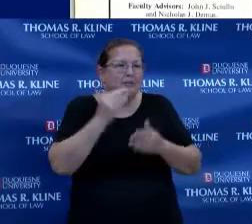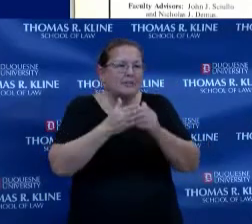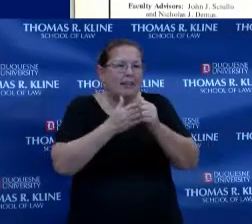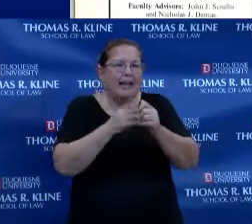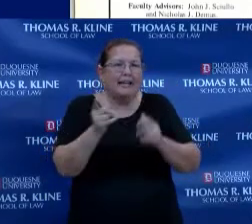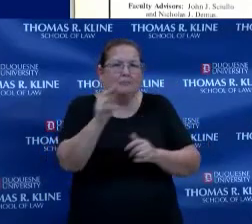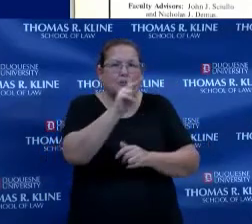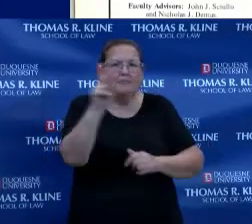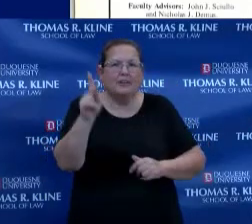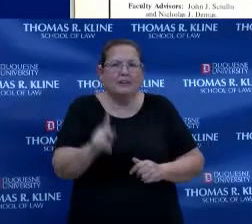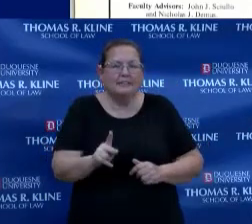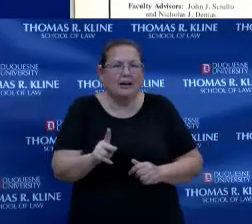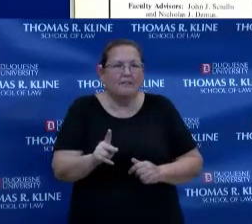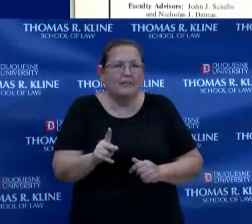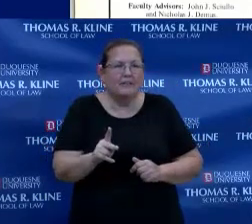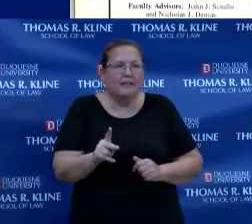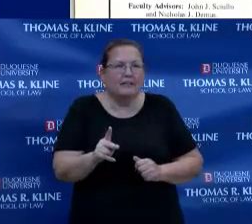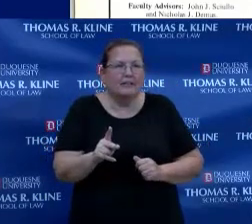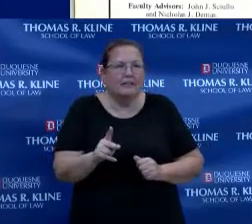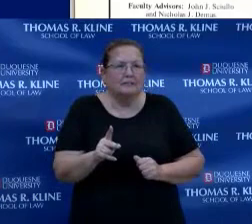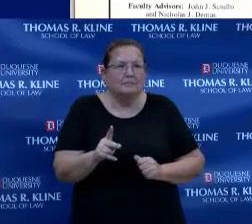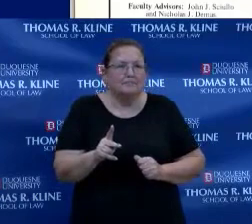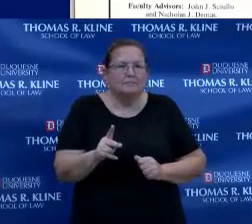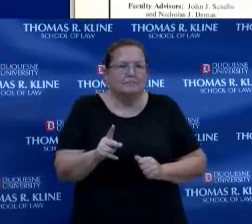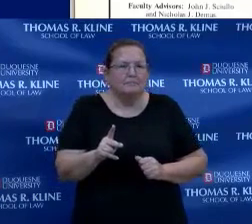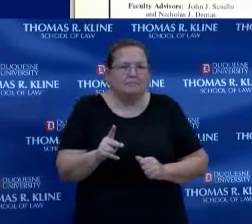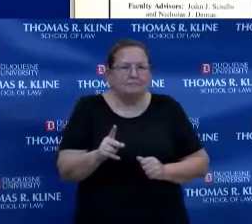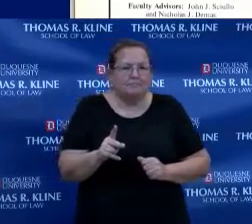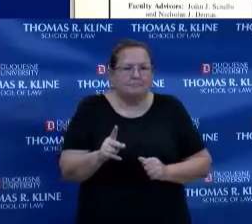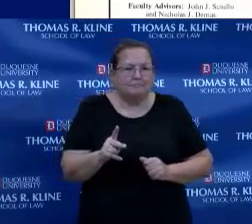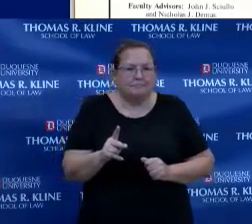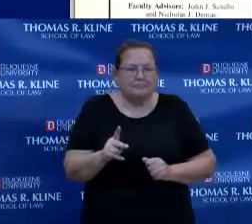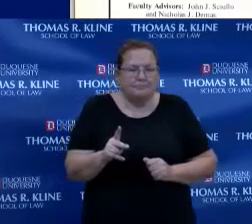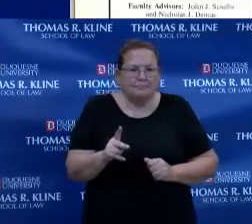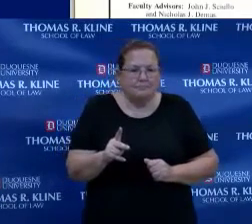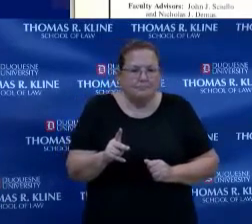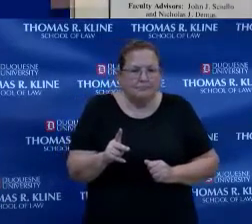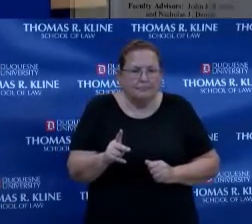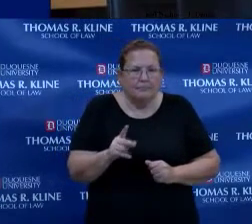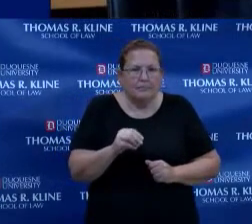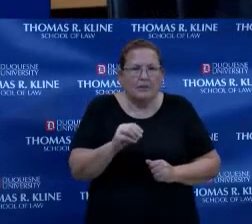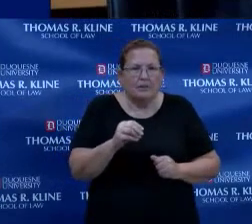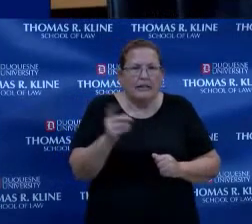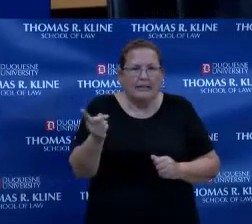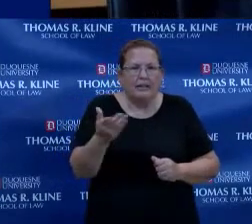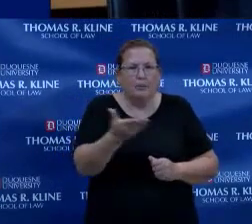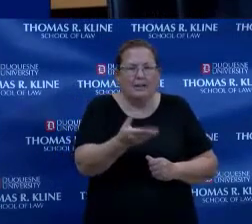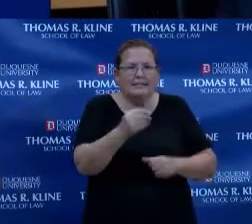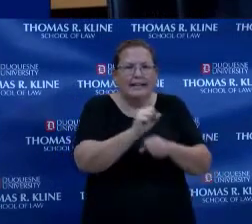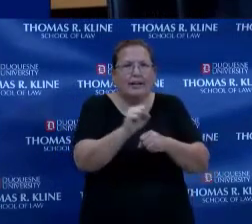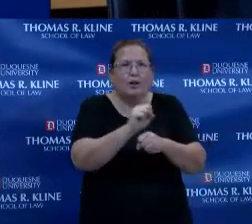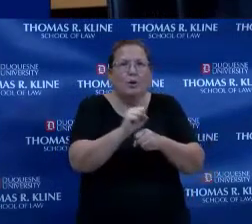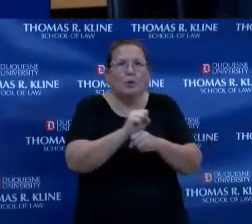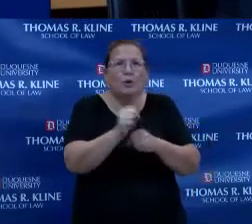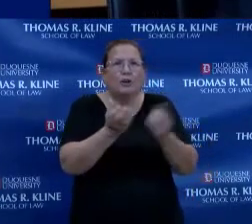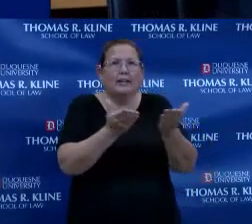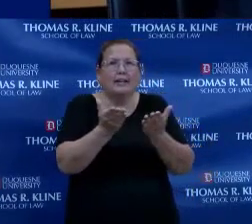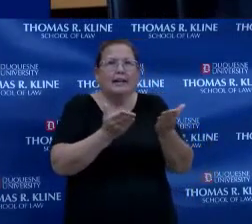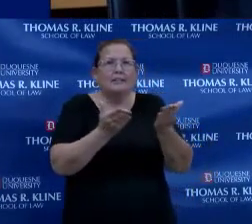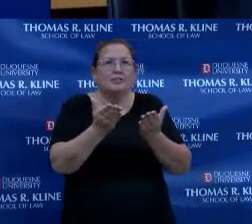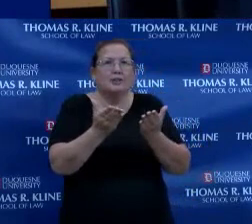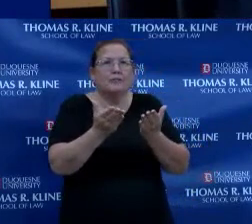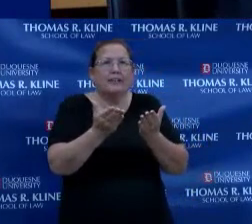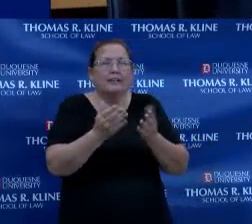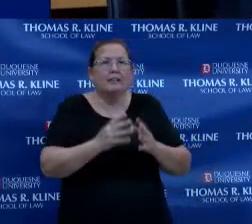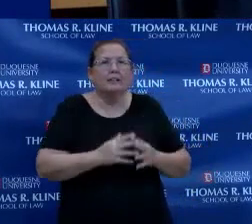Philadelphia, to the prominent Beasley firm headed by legendary trial lawyer Jim Beasley. And ultimately, it allowed